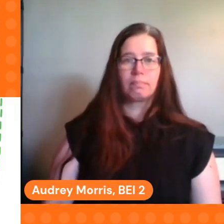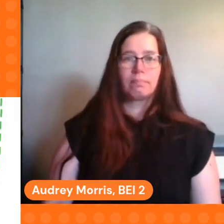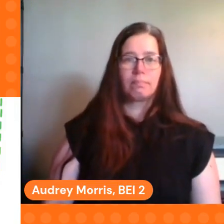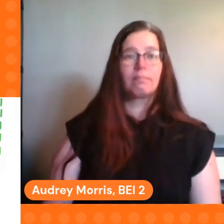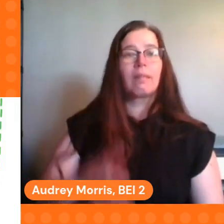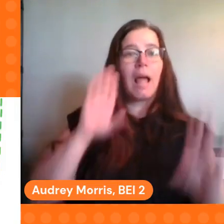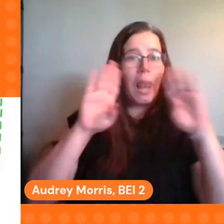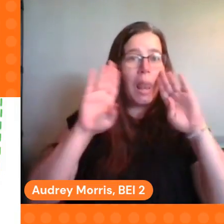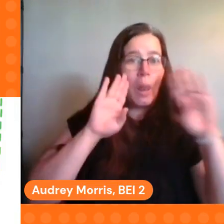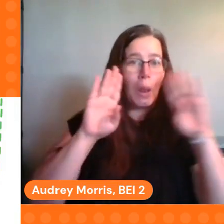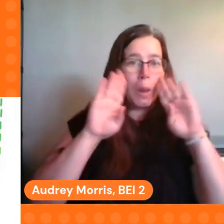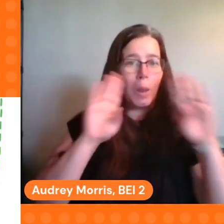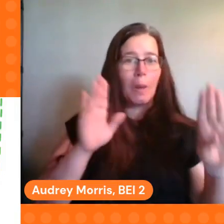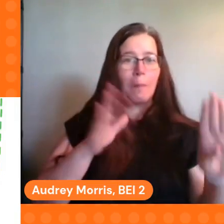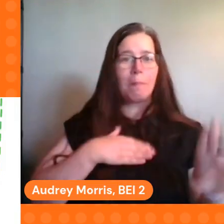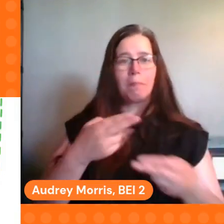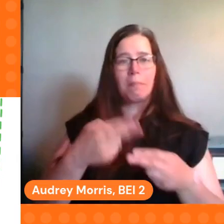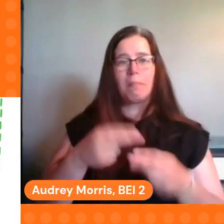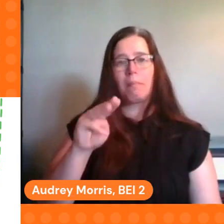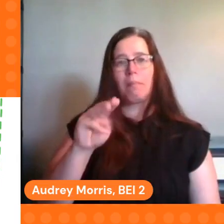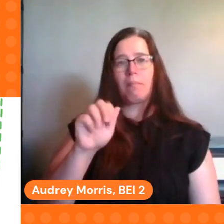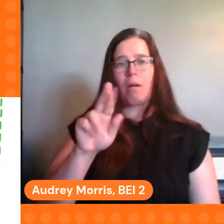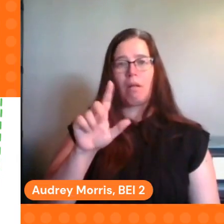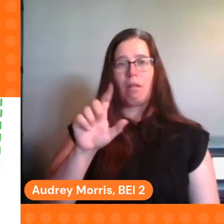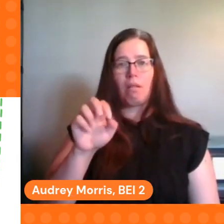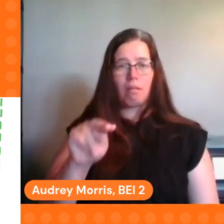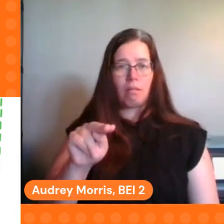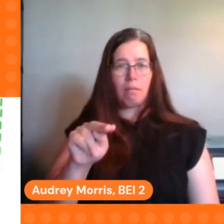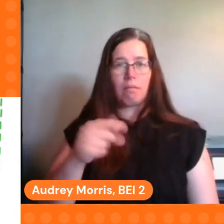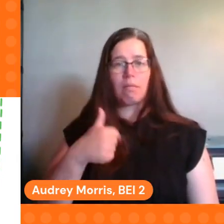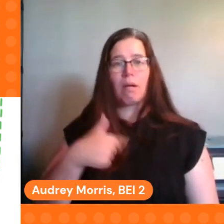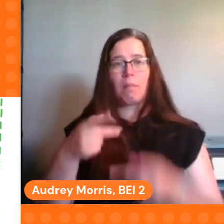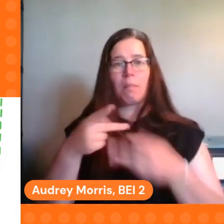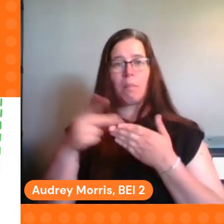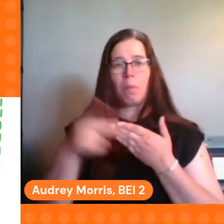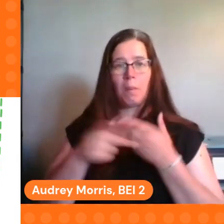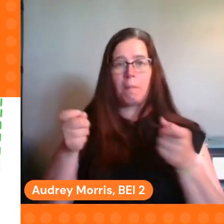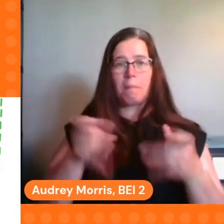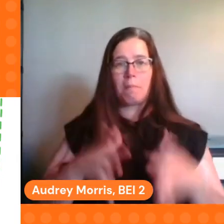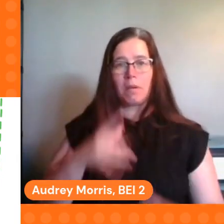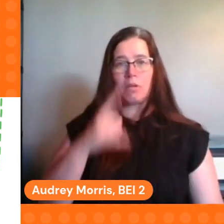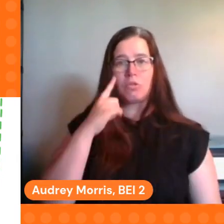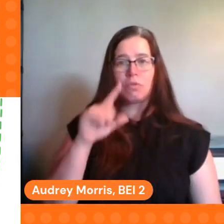Hello, everyone. My name is Marlon, and I'm the programs manager at Jenga Hub.